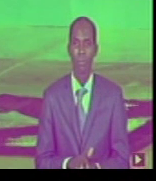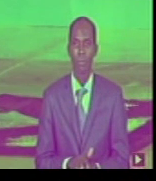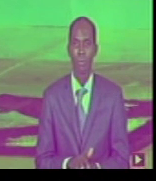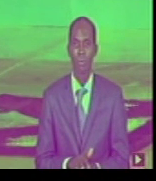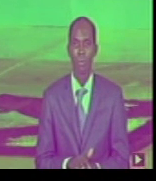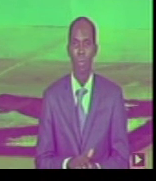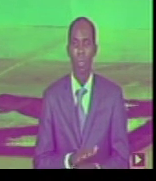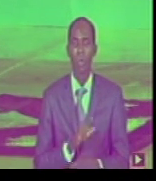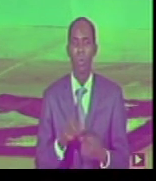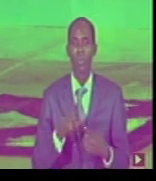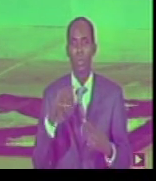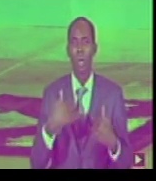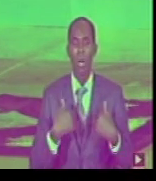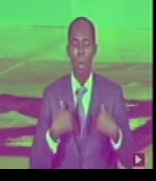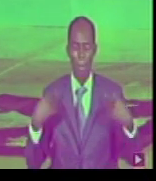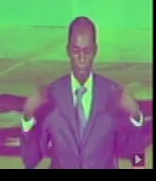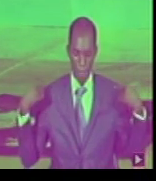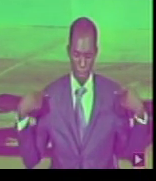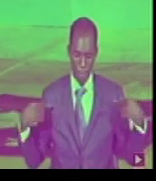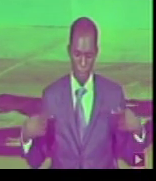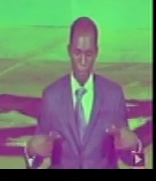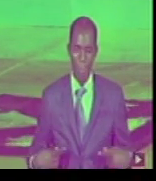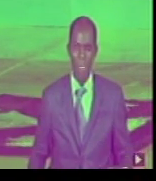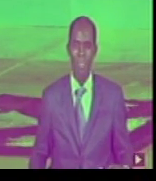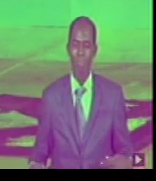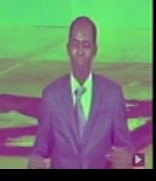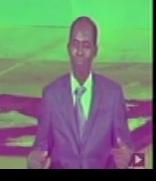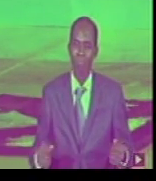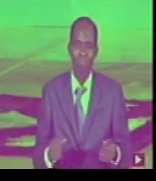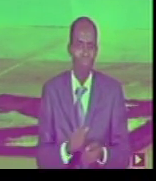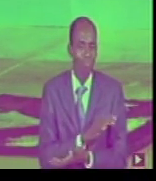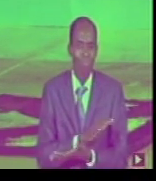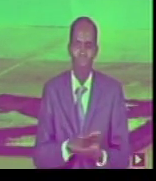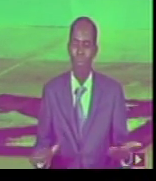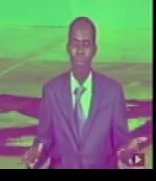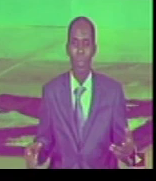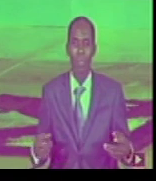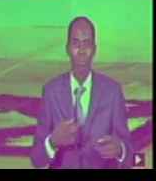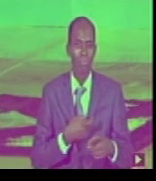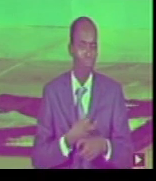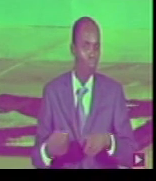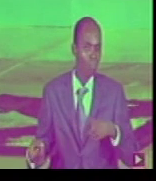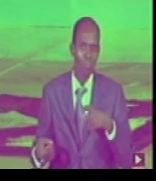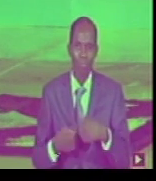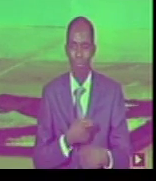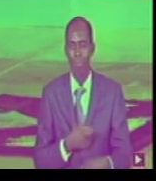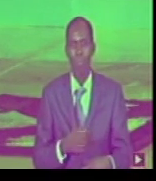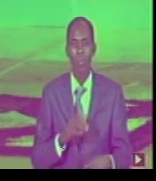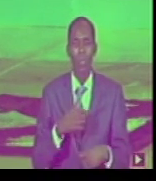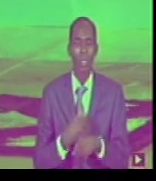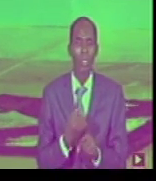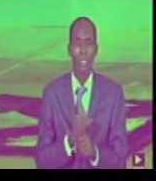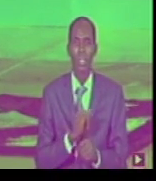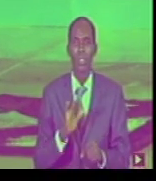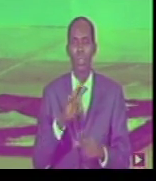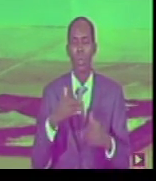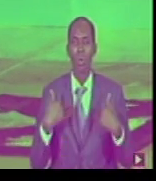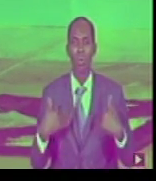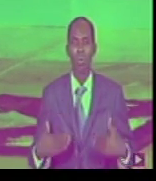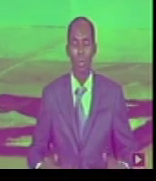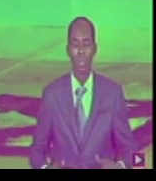when you have pain, wrecking, ruining, and making your body like